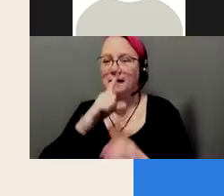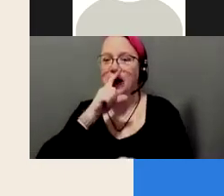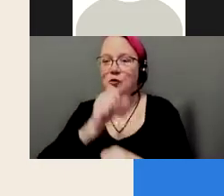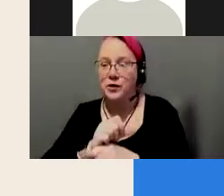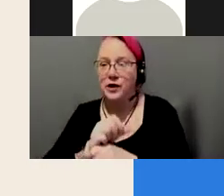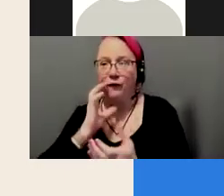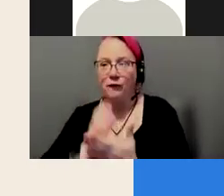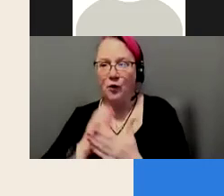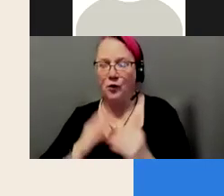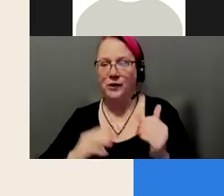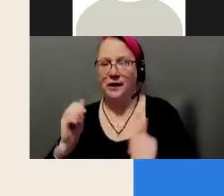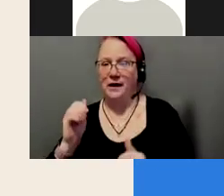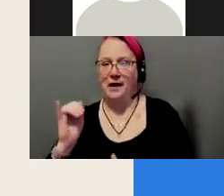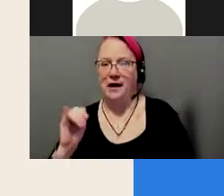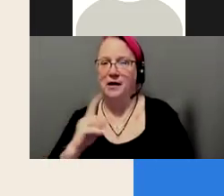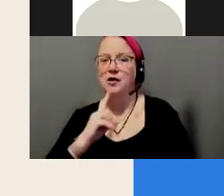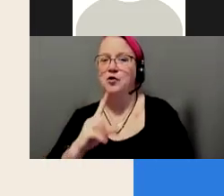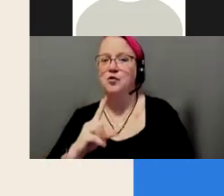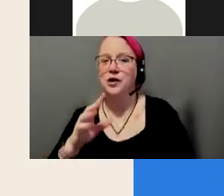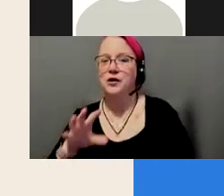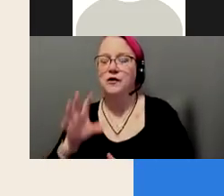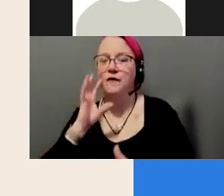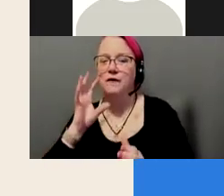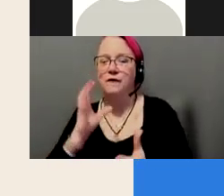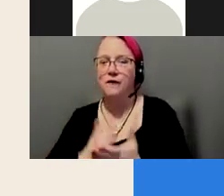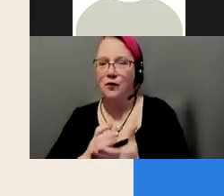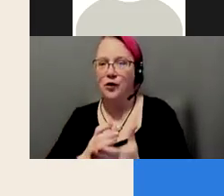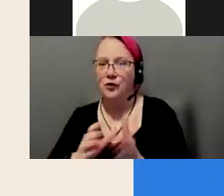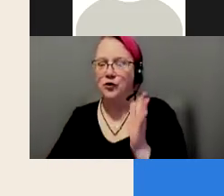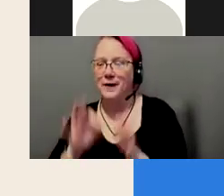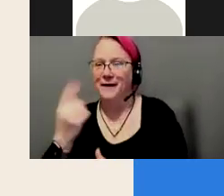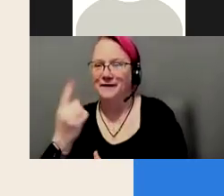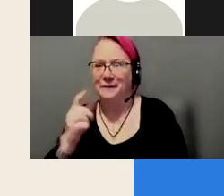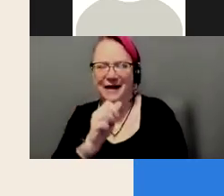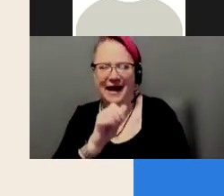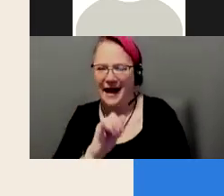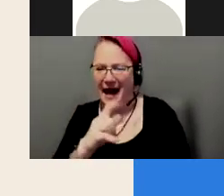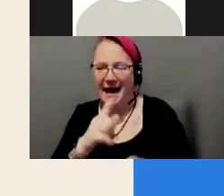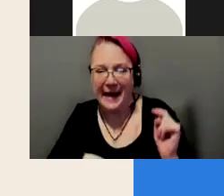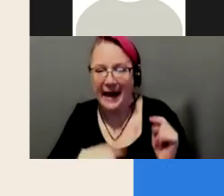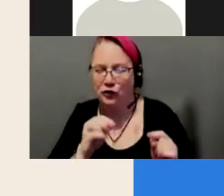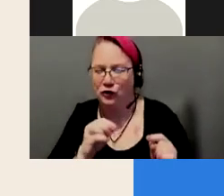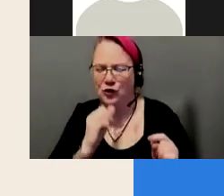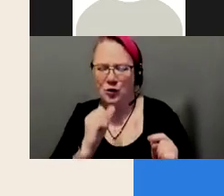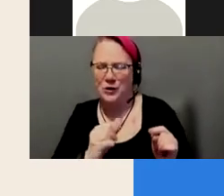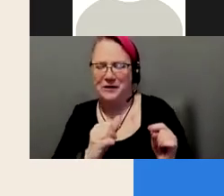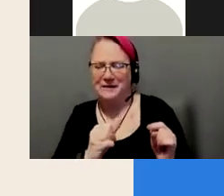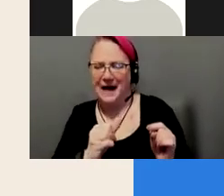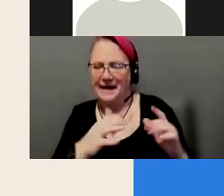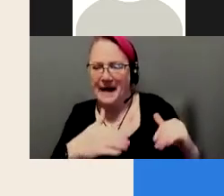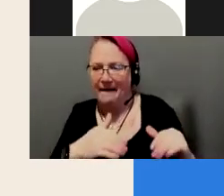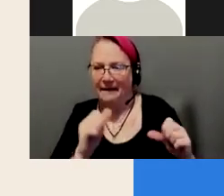AI one because with a real photo you can find something that AI can't do or that AI is very unlikely to be able to do.